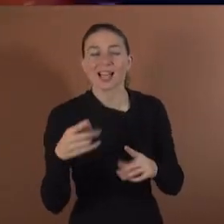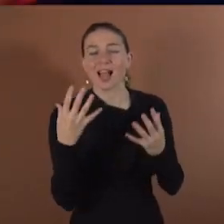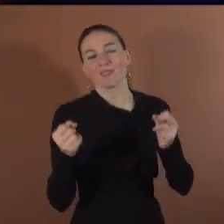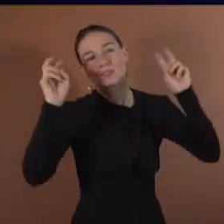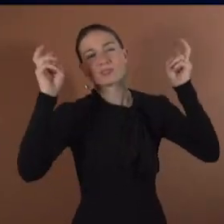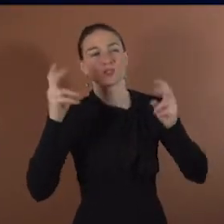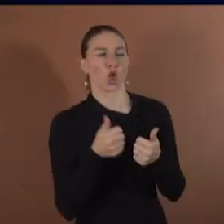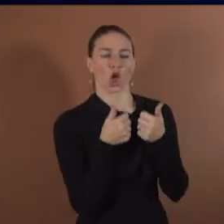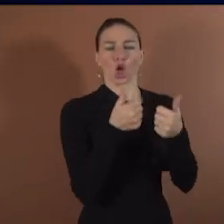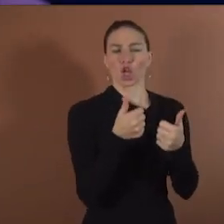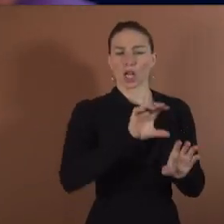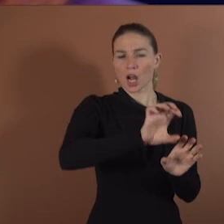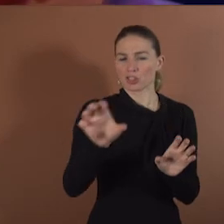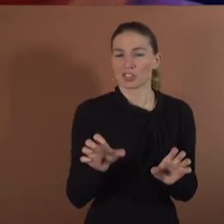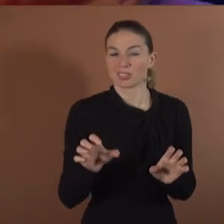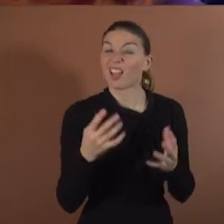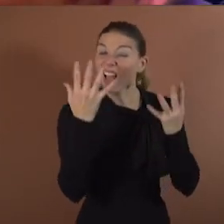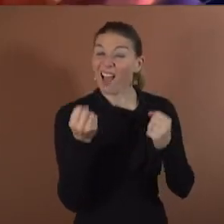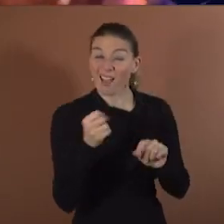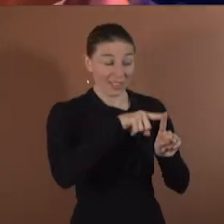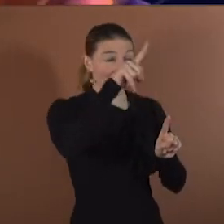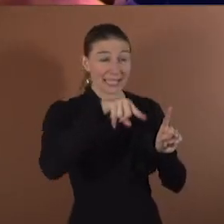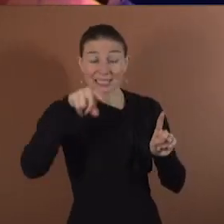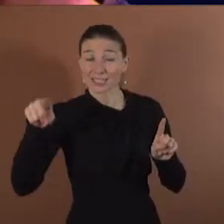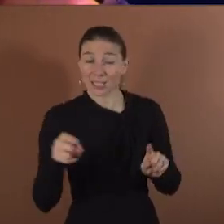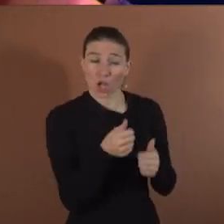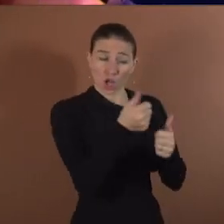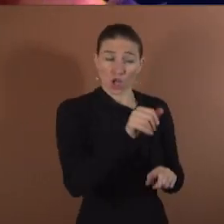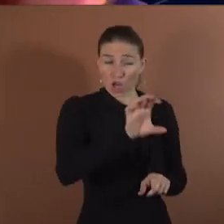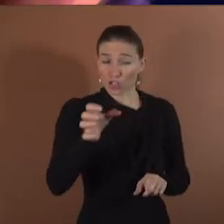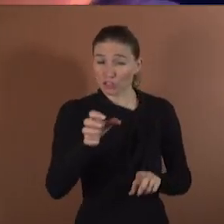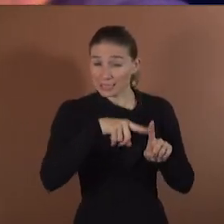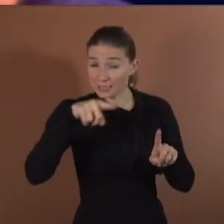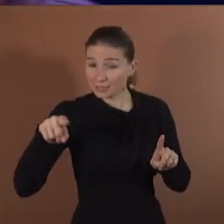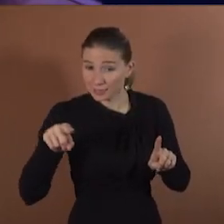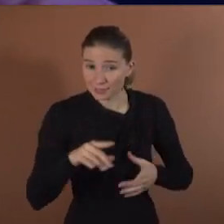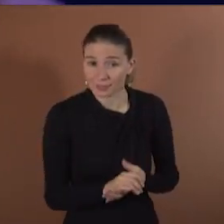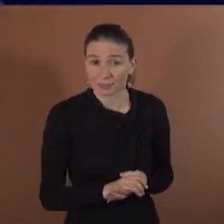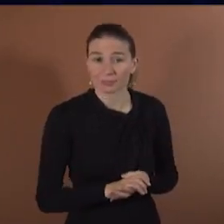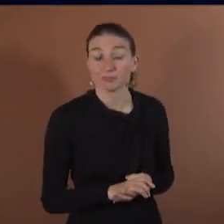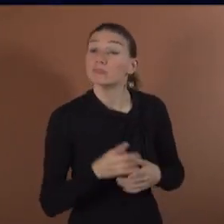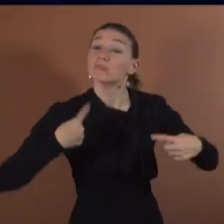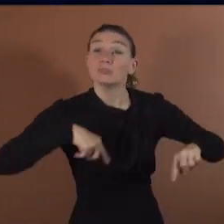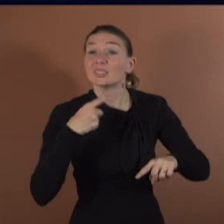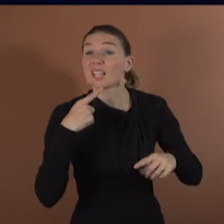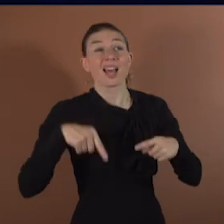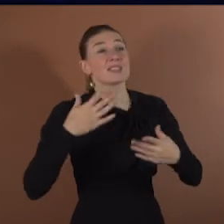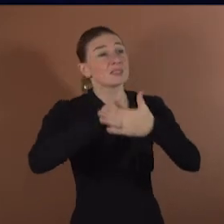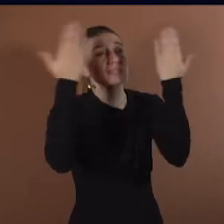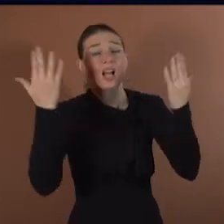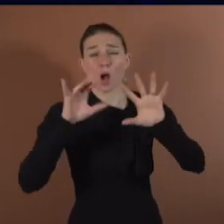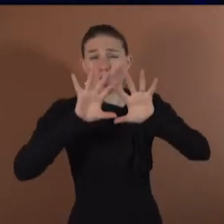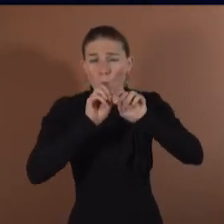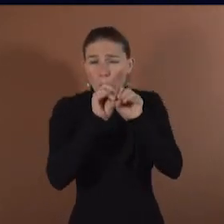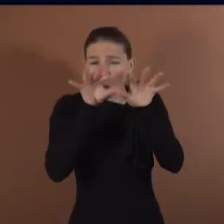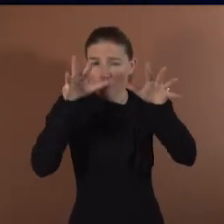briefly, what all that was about was the idea that we live in an age of globalization, where everything is connected and everything's mixed up, but at the